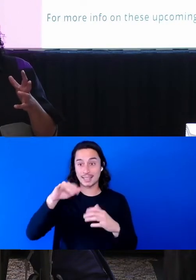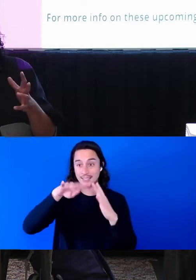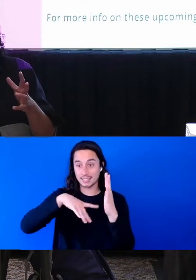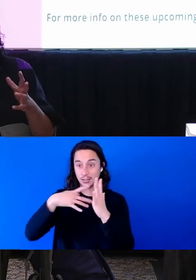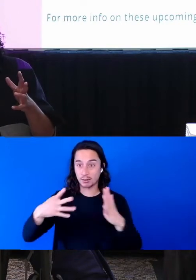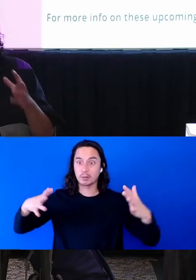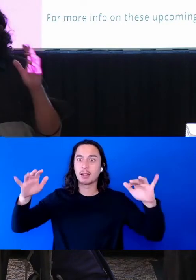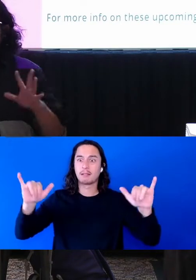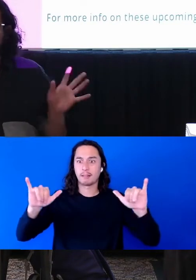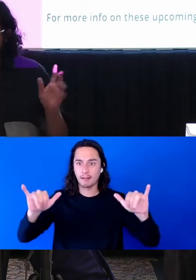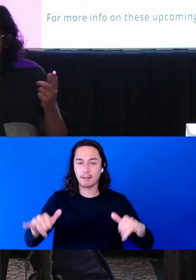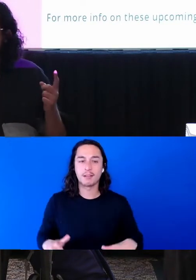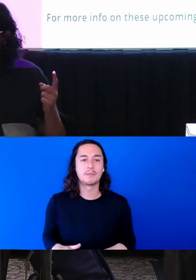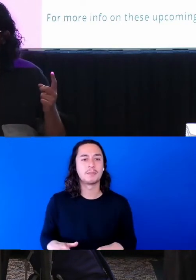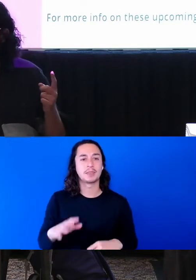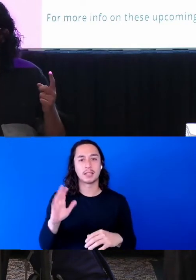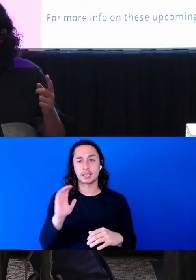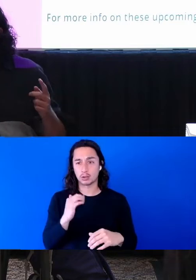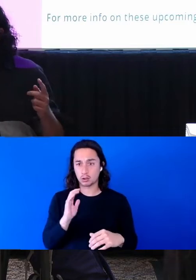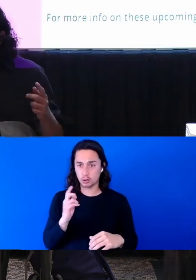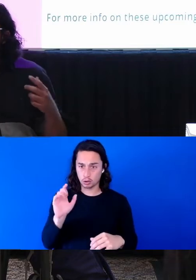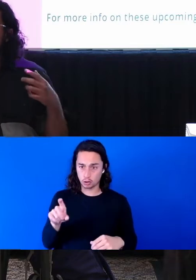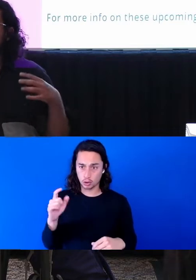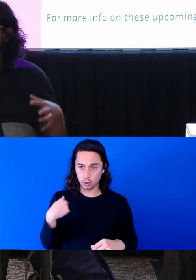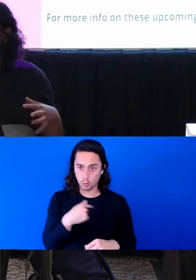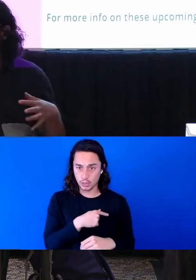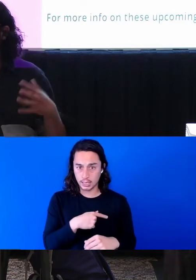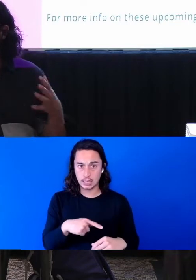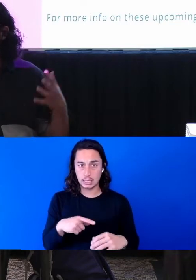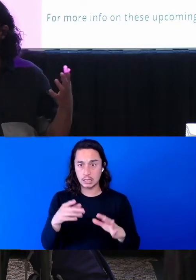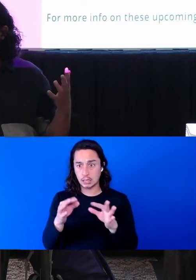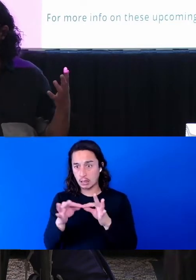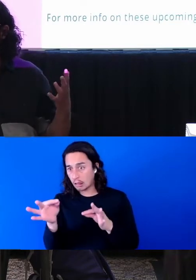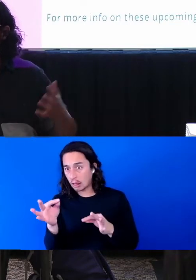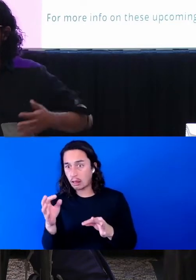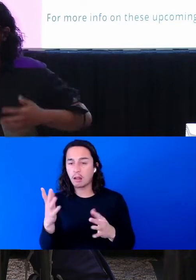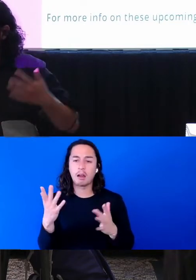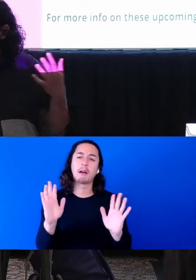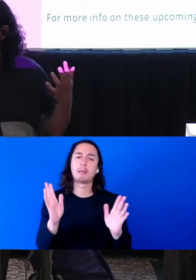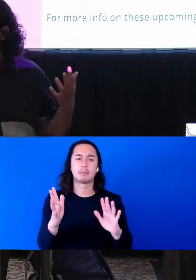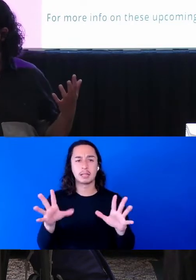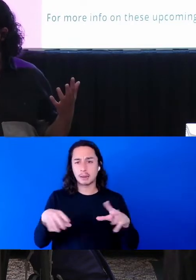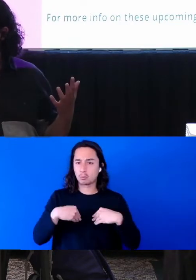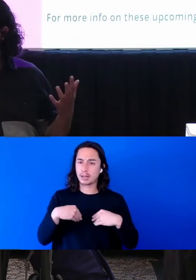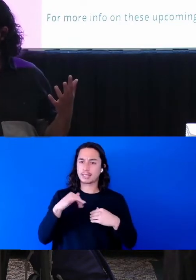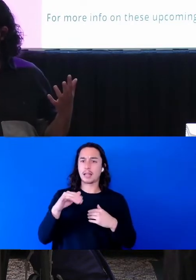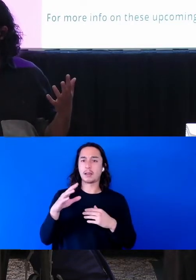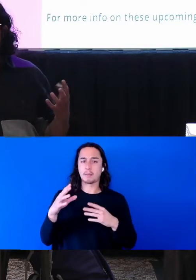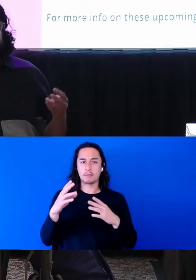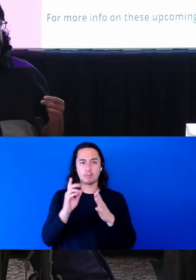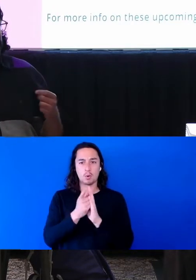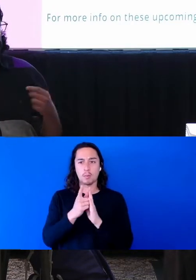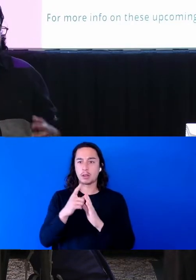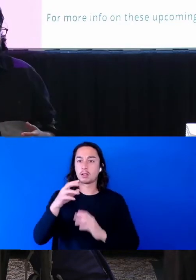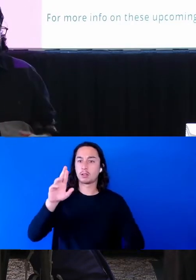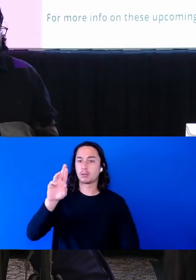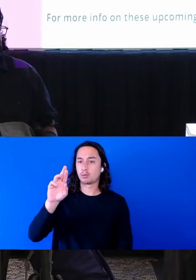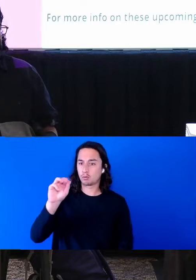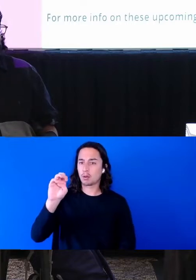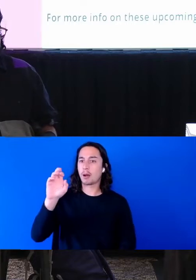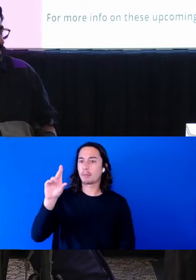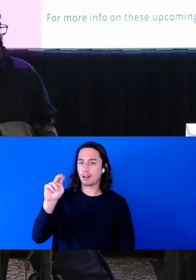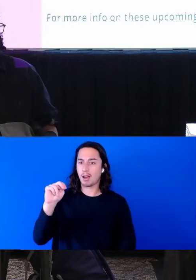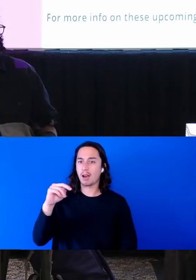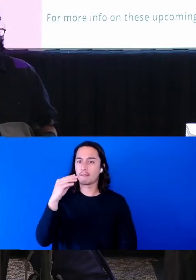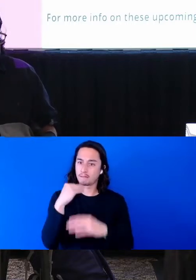and there's like, do we move the thing? And I was like, wait, actually, let's just embrace the moment, right? Ramadan is the feast breaking time. And so we worked